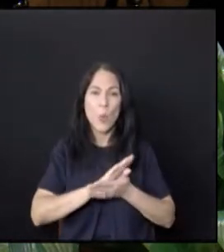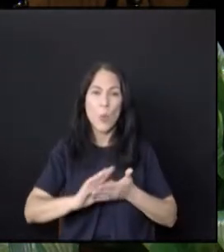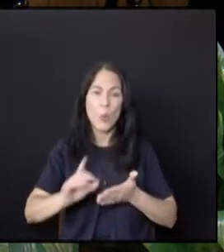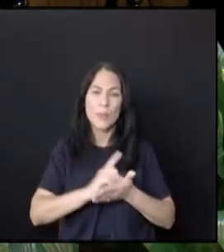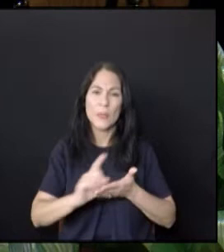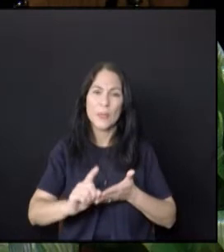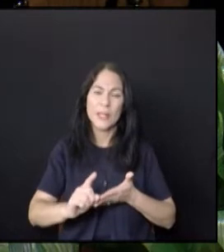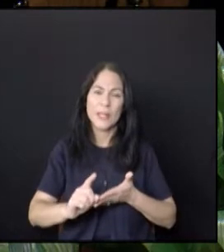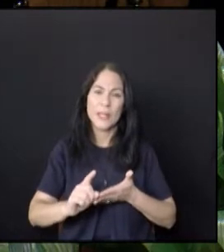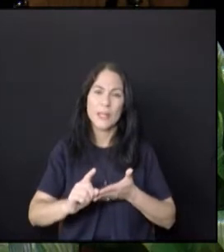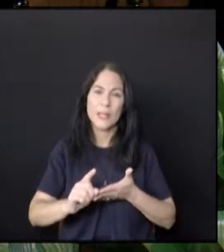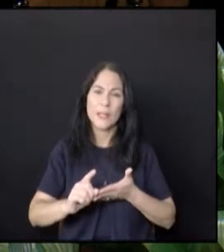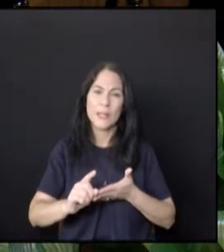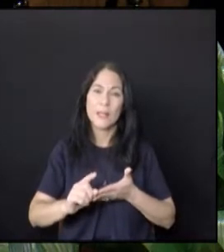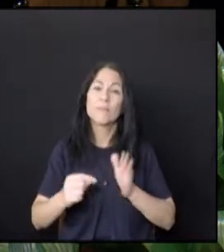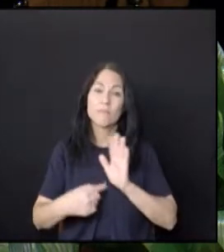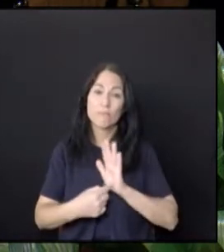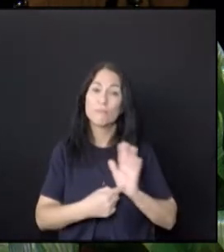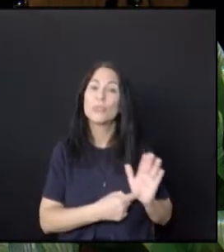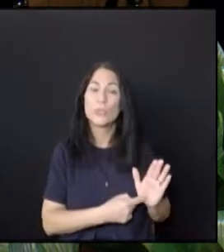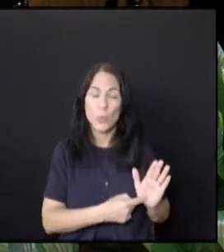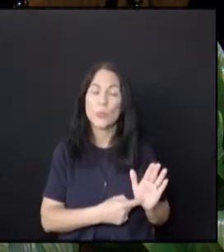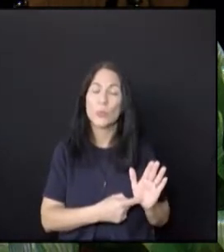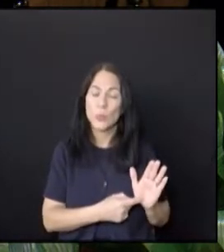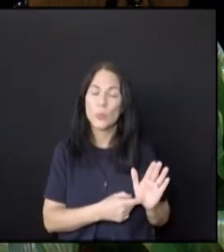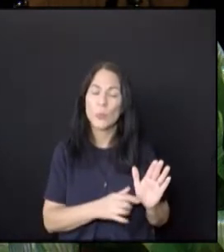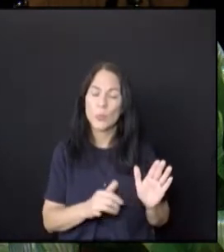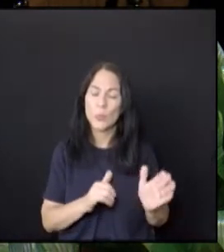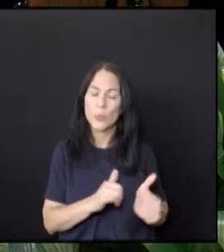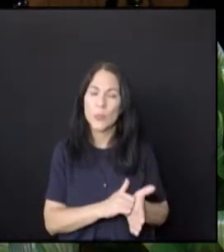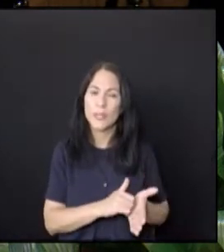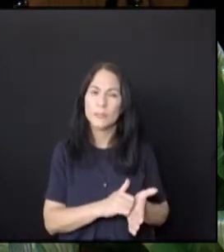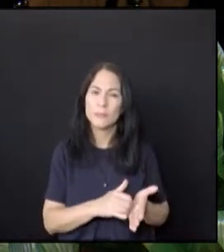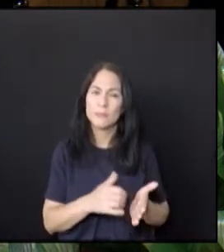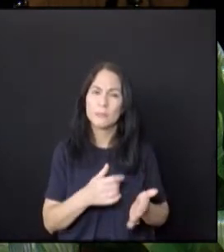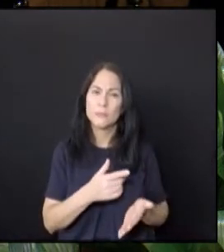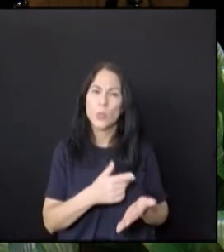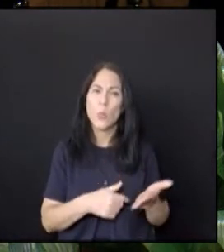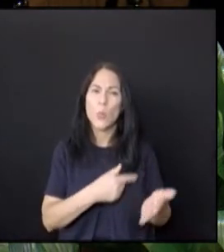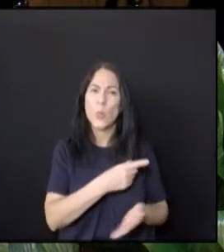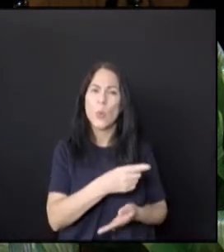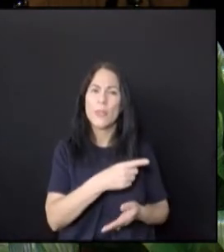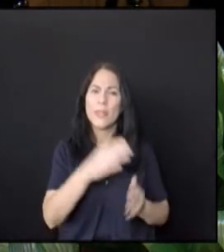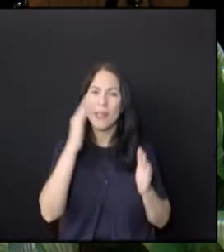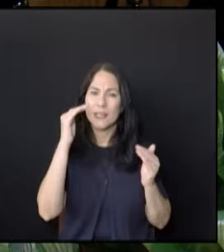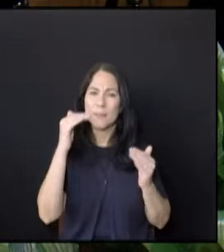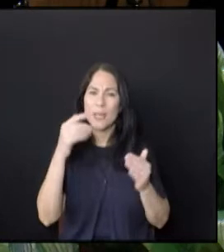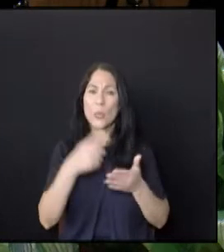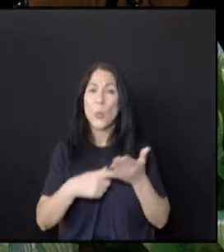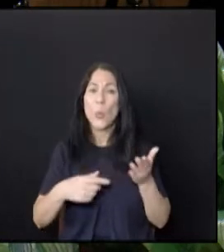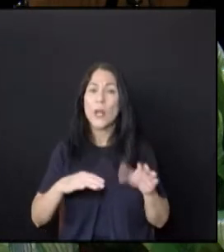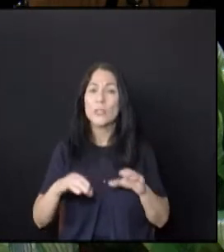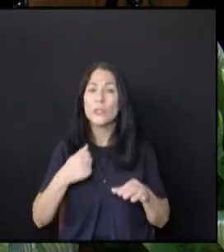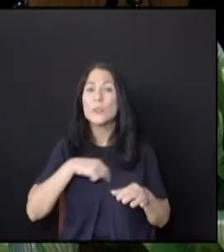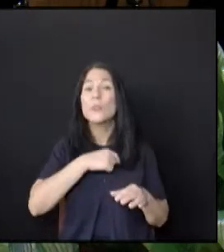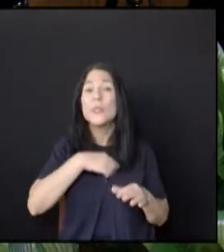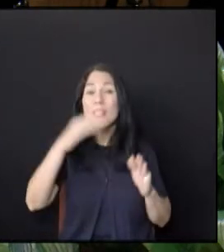much. But what did they expect? What do we